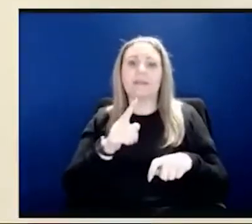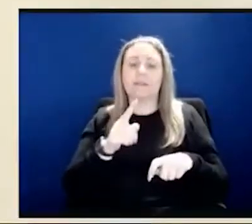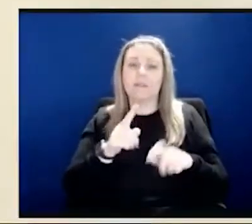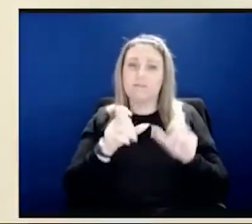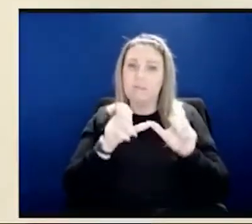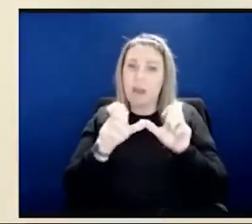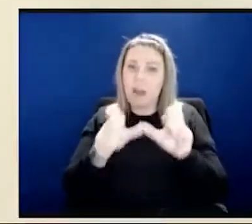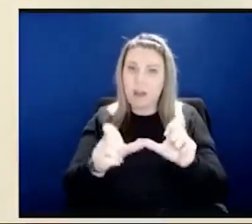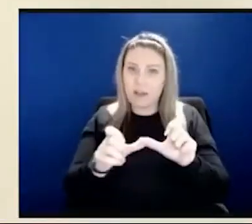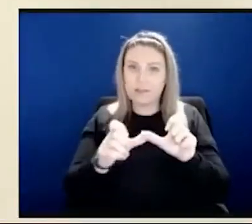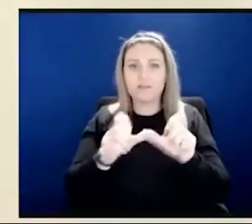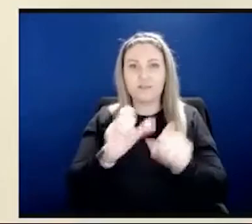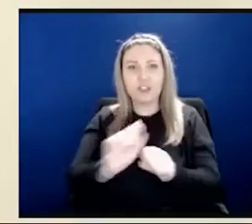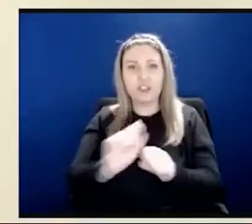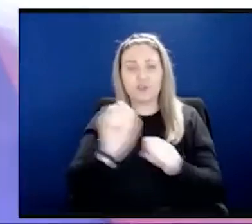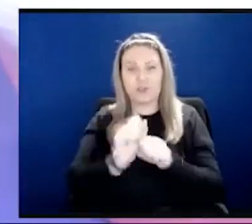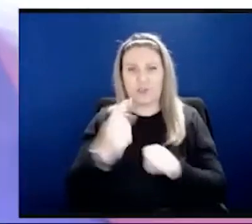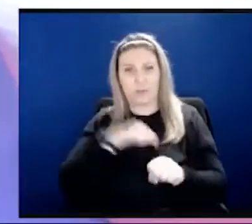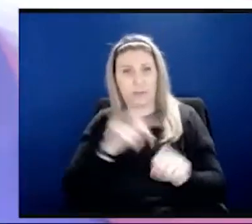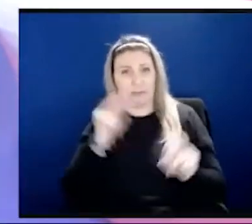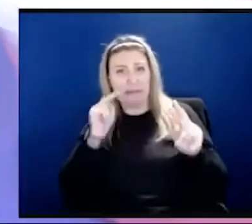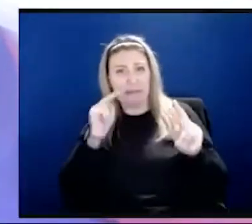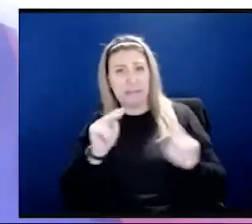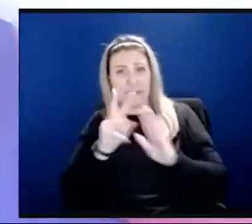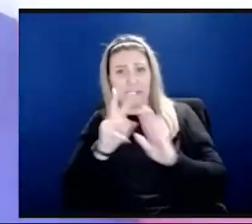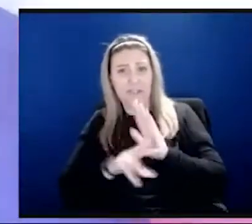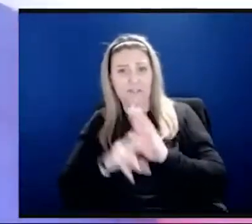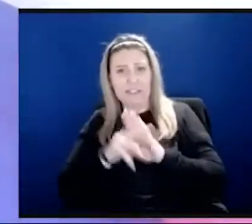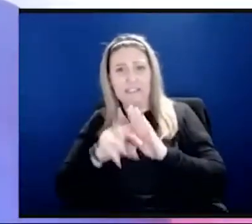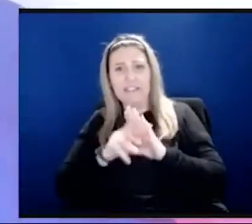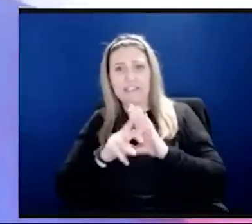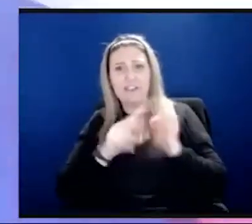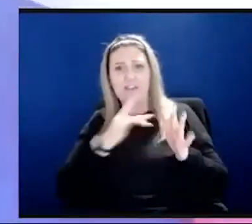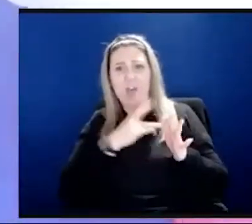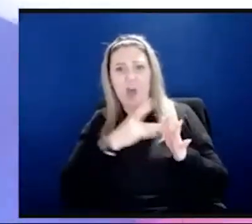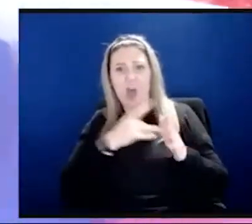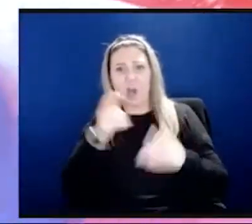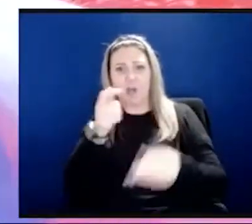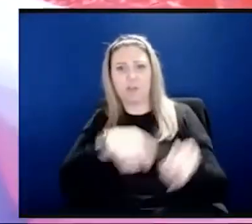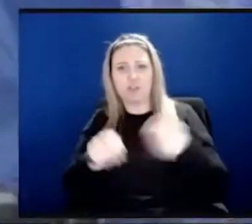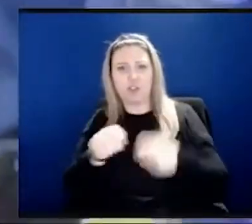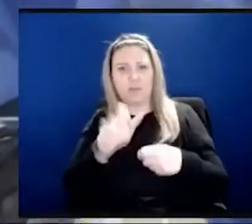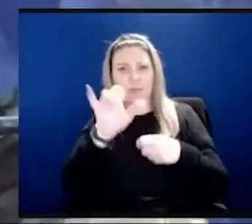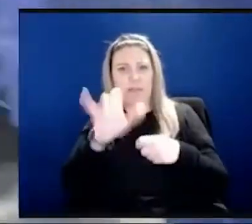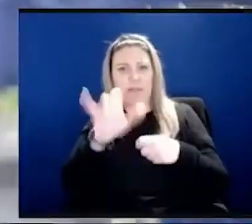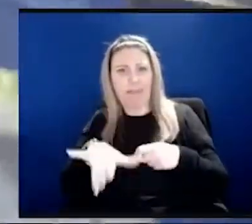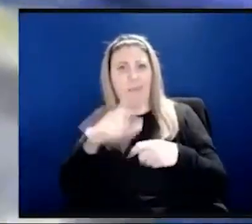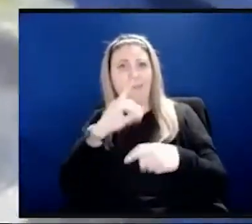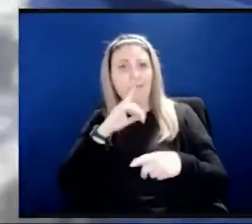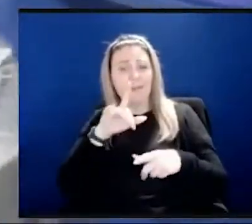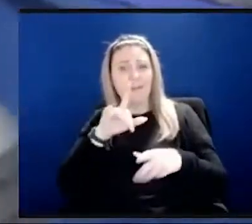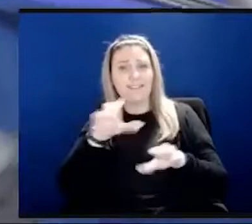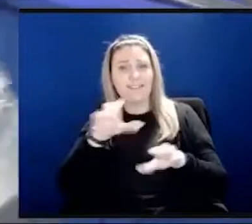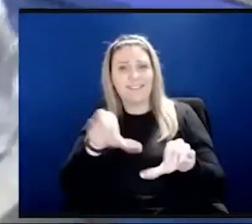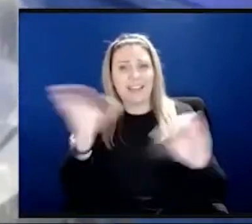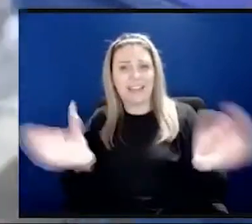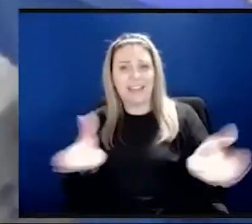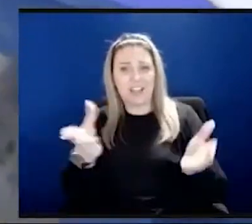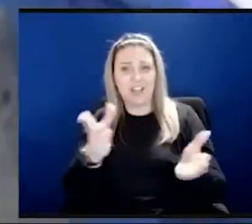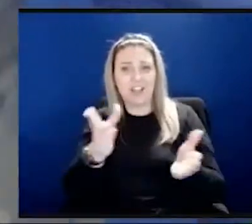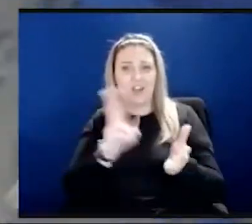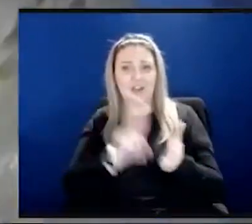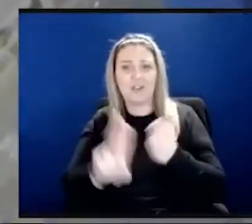at video that we have of a heart transplant that was performed inside here at the University of Kansas Health System. This